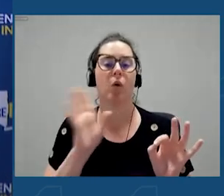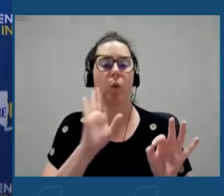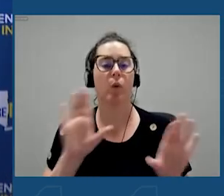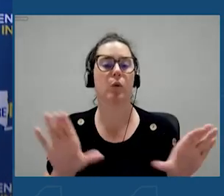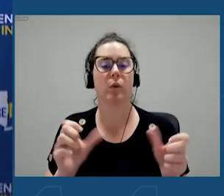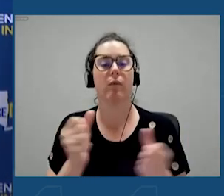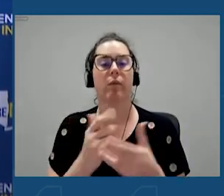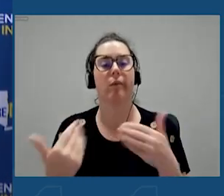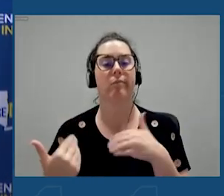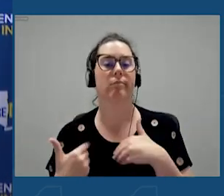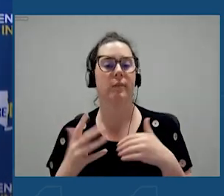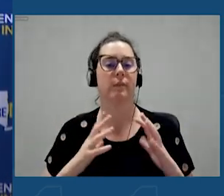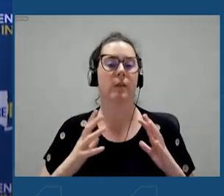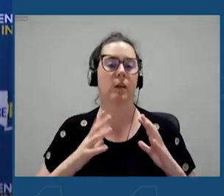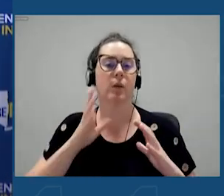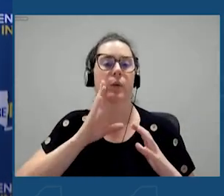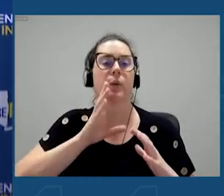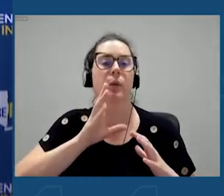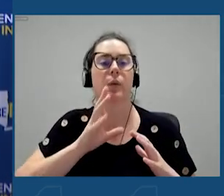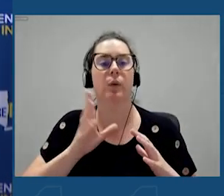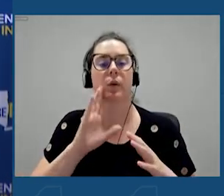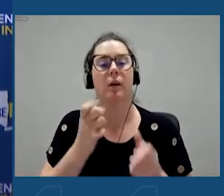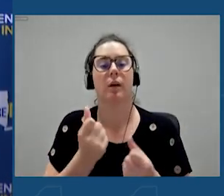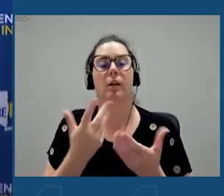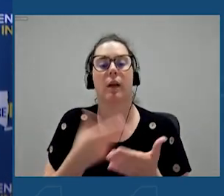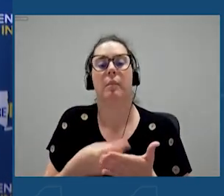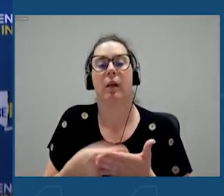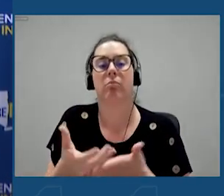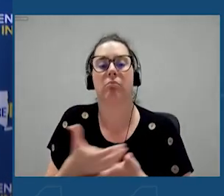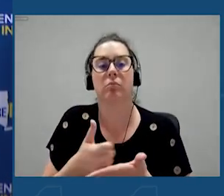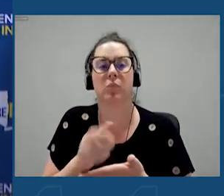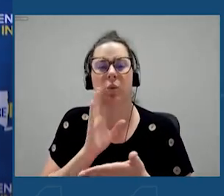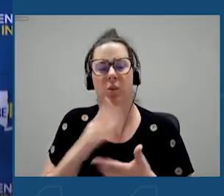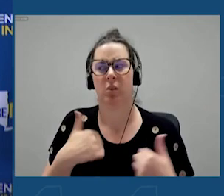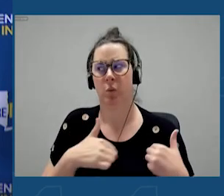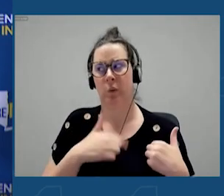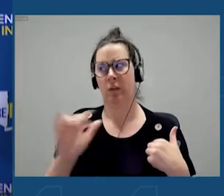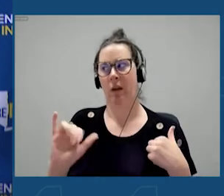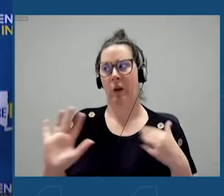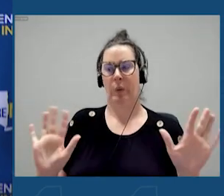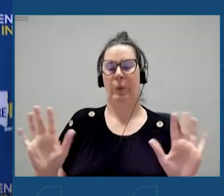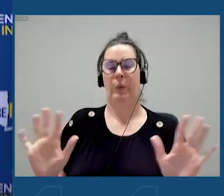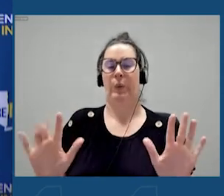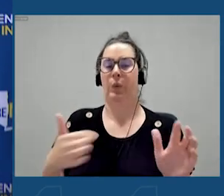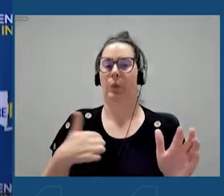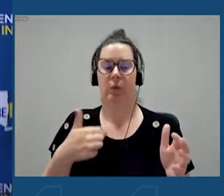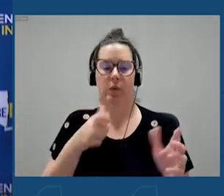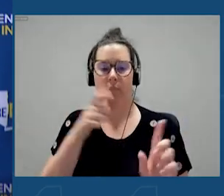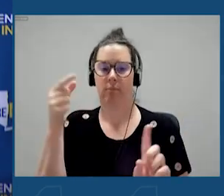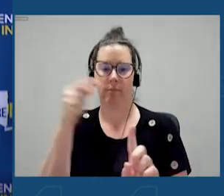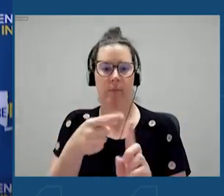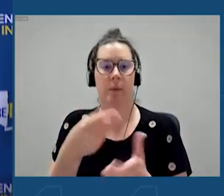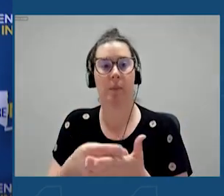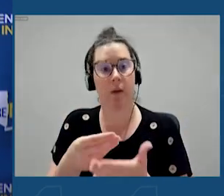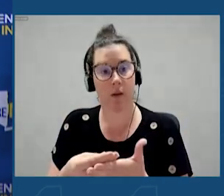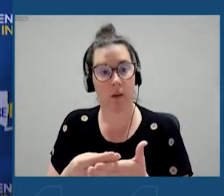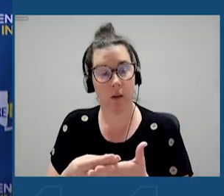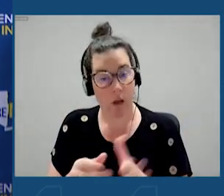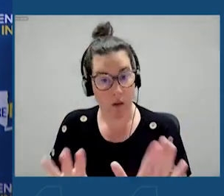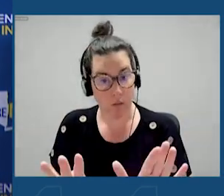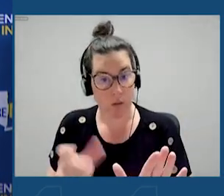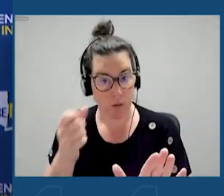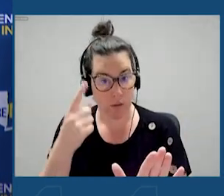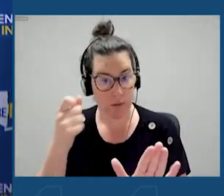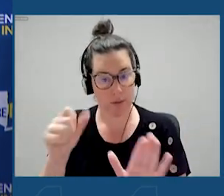be fine. You'll make a lot of money. We're like, we're not doing this to make a lot of money, although we never minded state